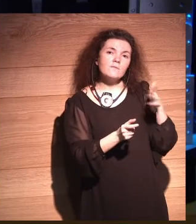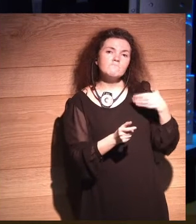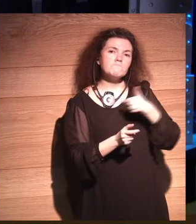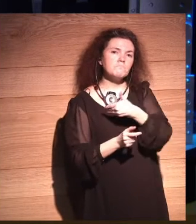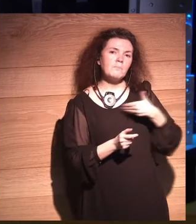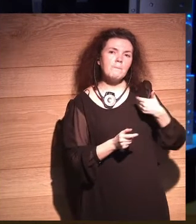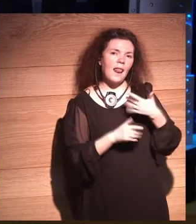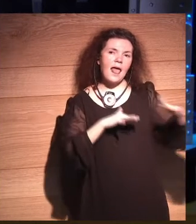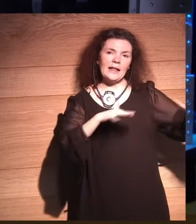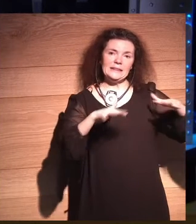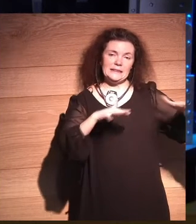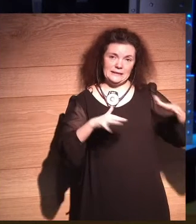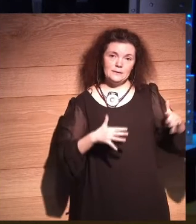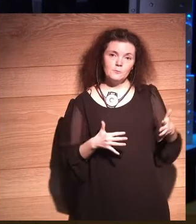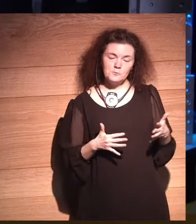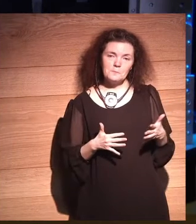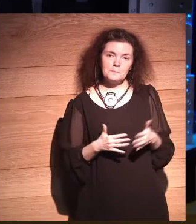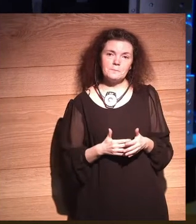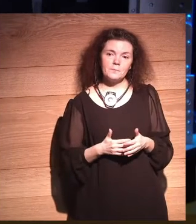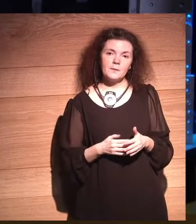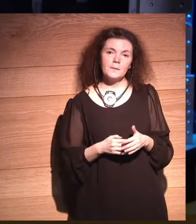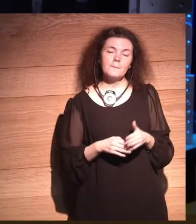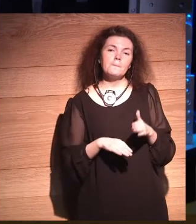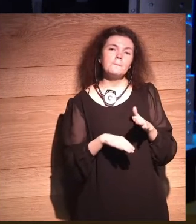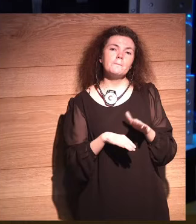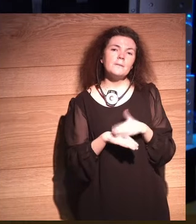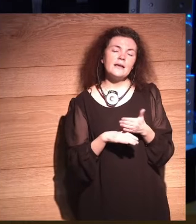leads not only, again, to a nice-to-have,